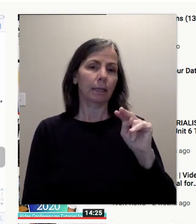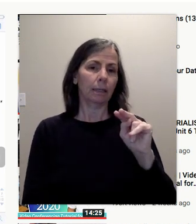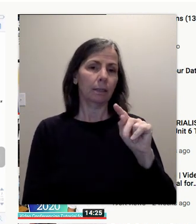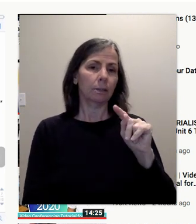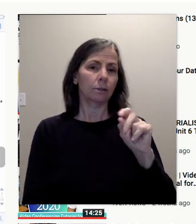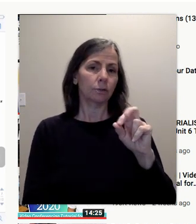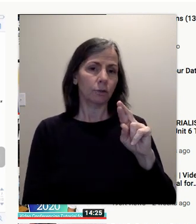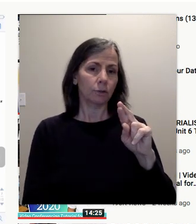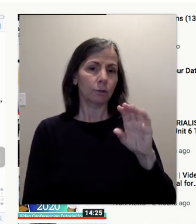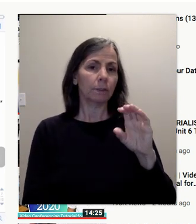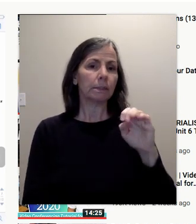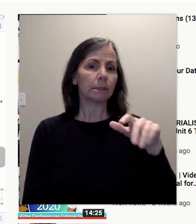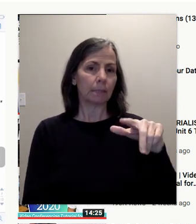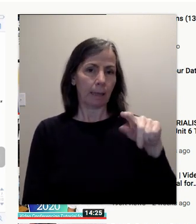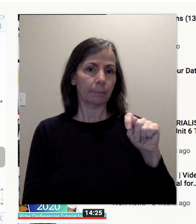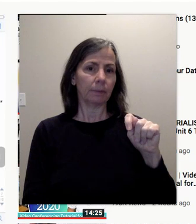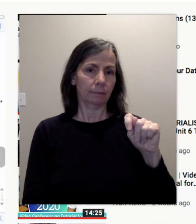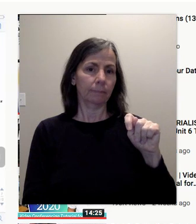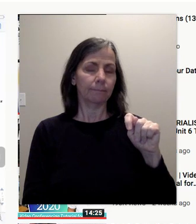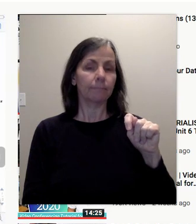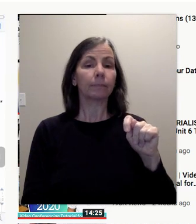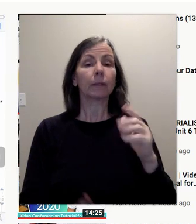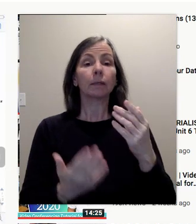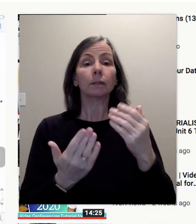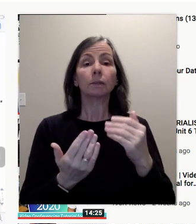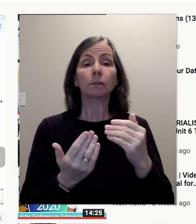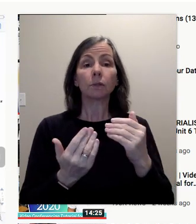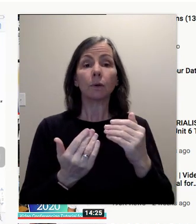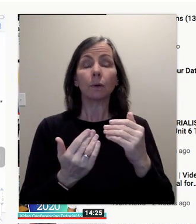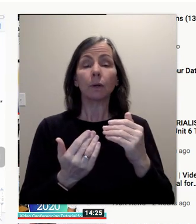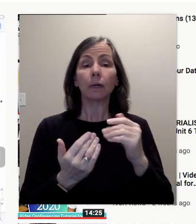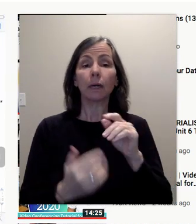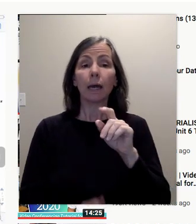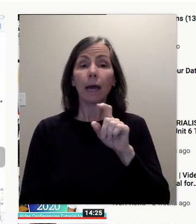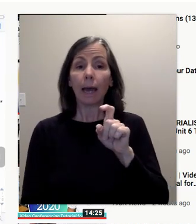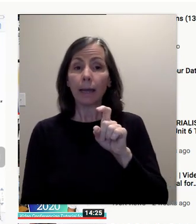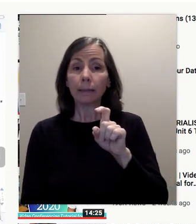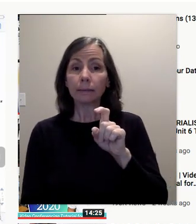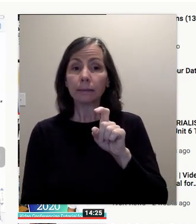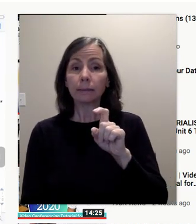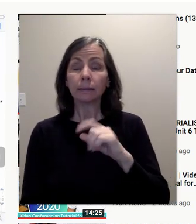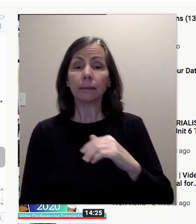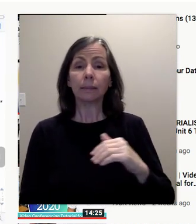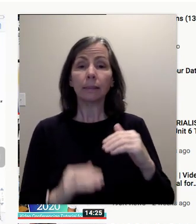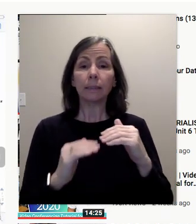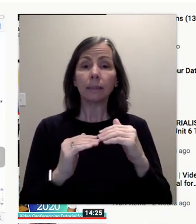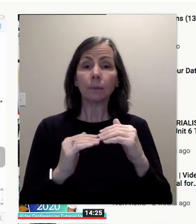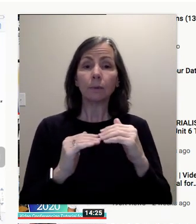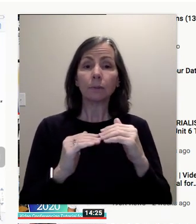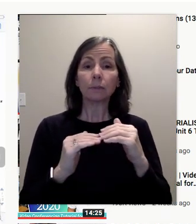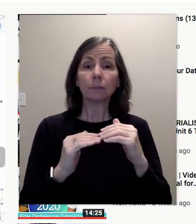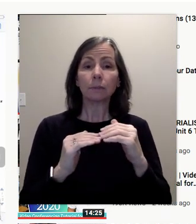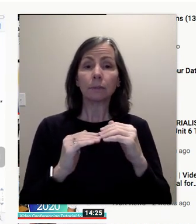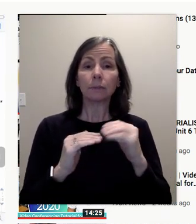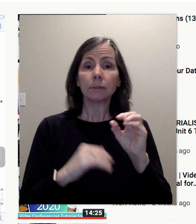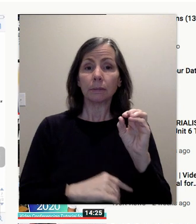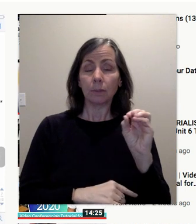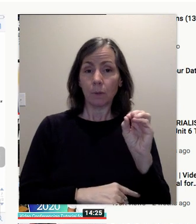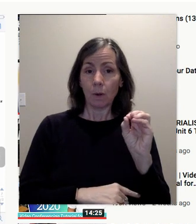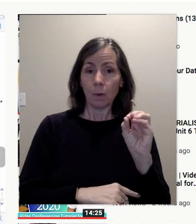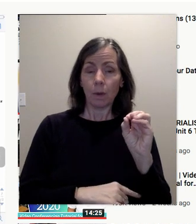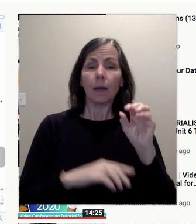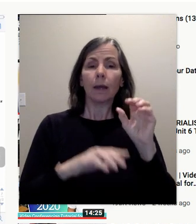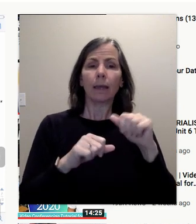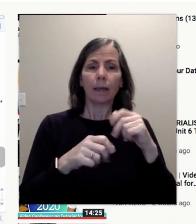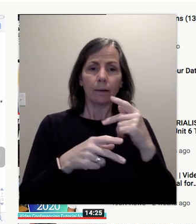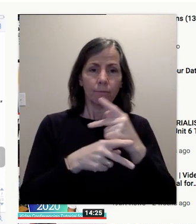So when our x equals 0, we can find our y-intercept. And when